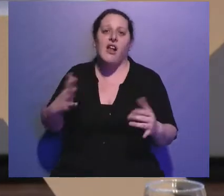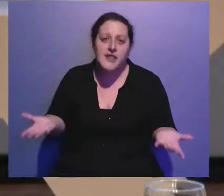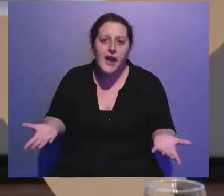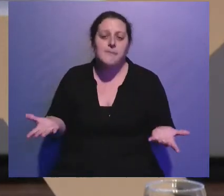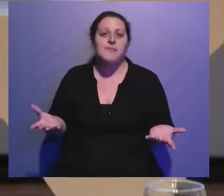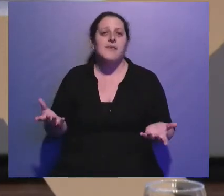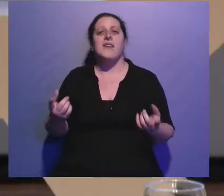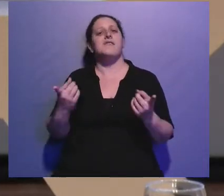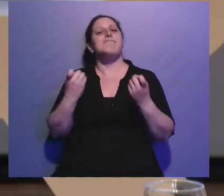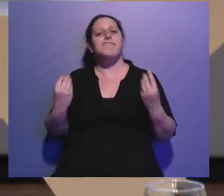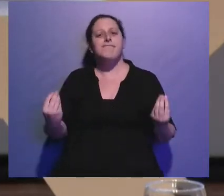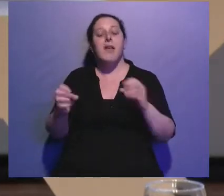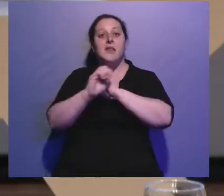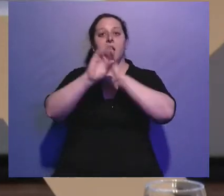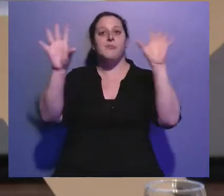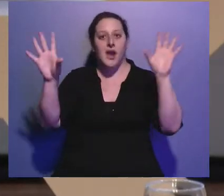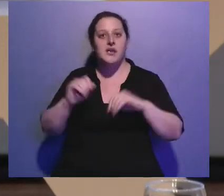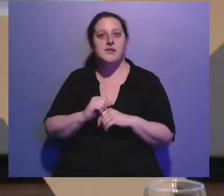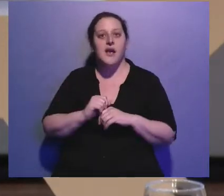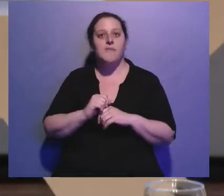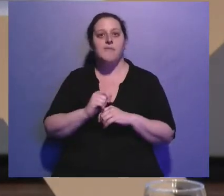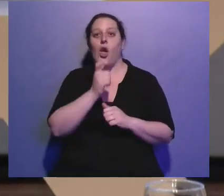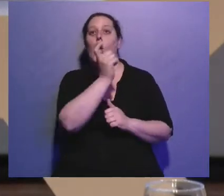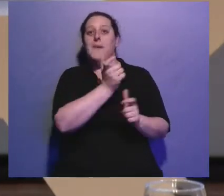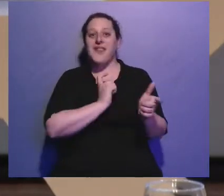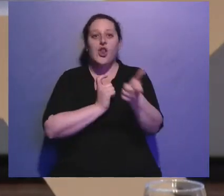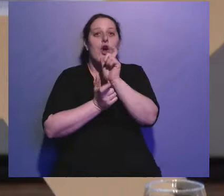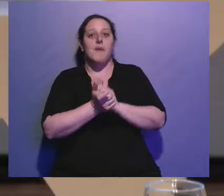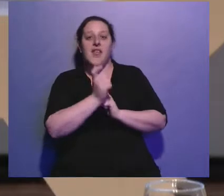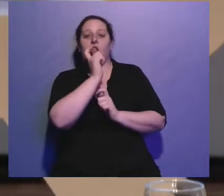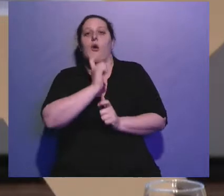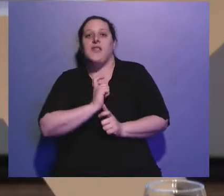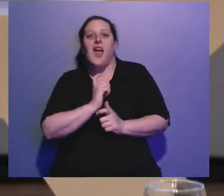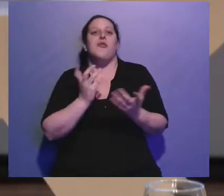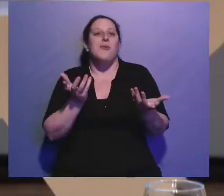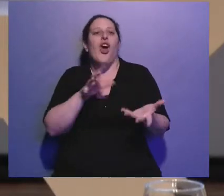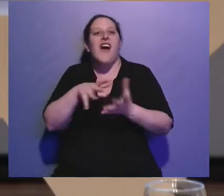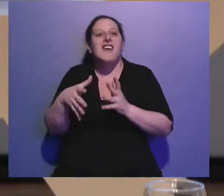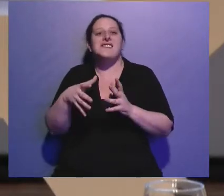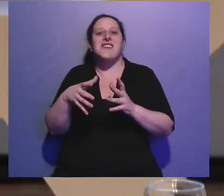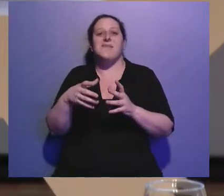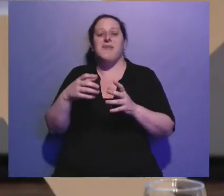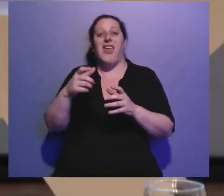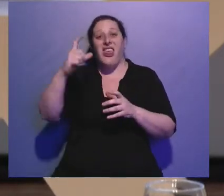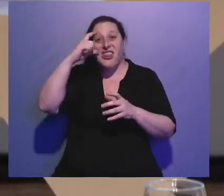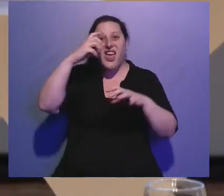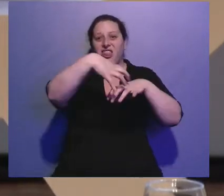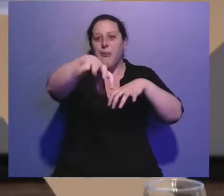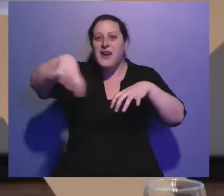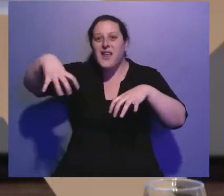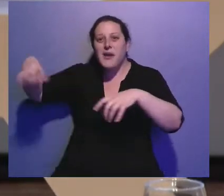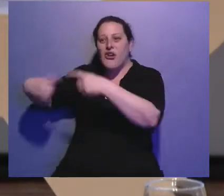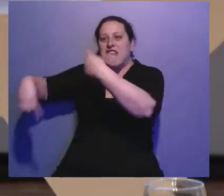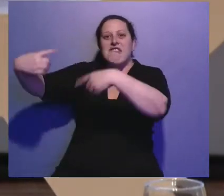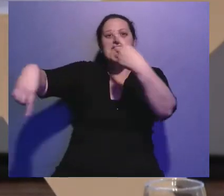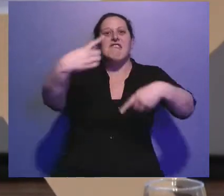lost somewhere between 10 different departments that were trying to do this project. So it's a little bit of both. City